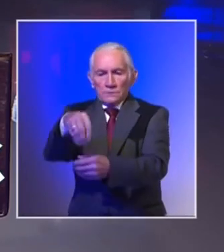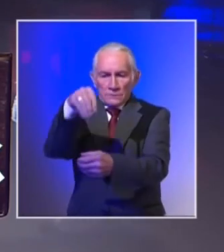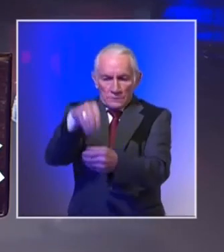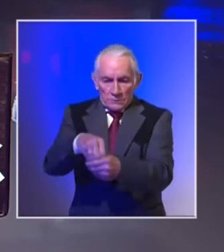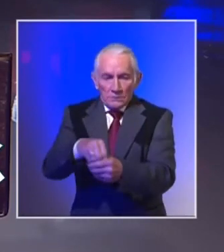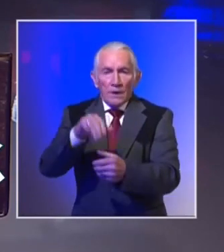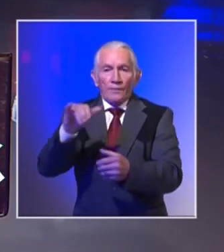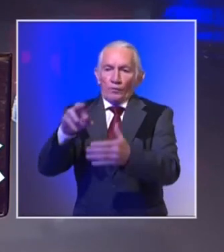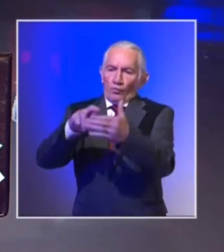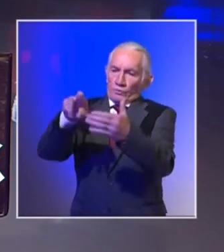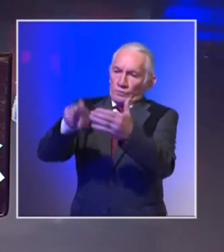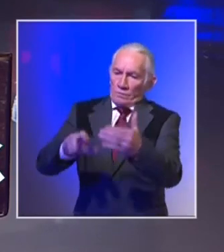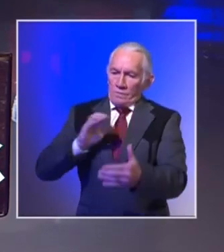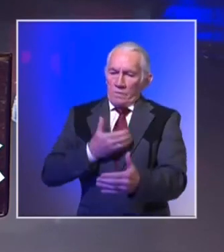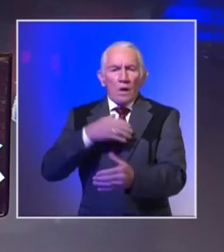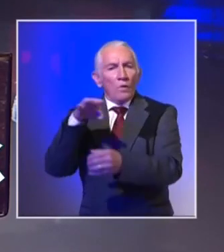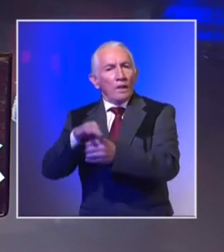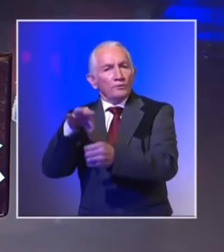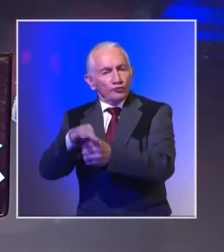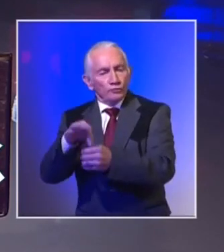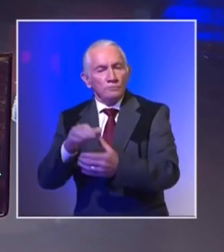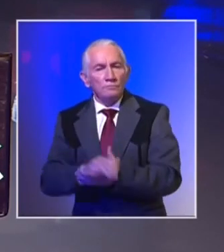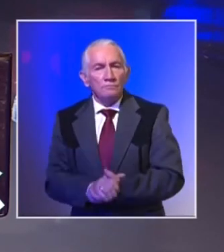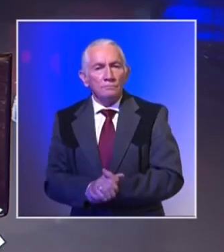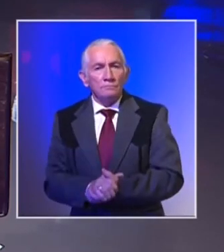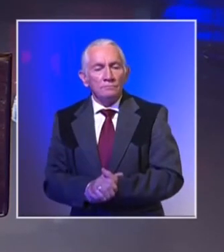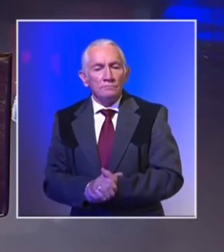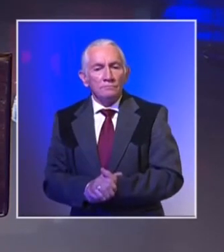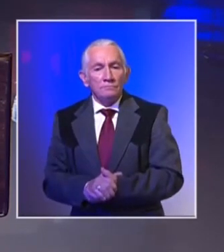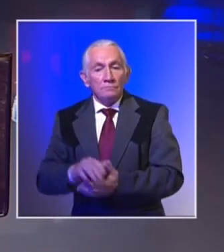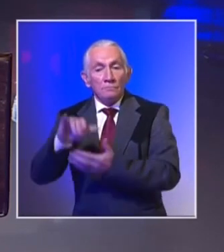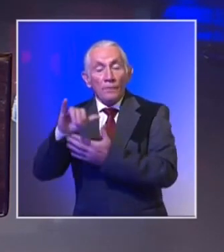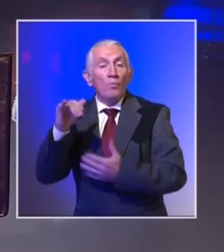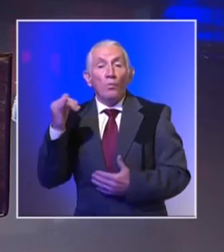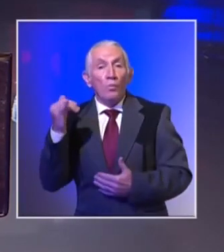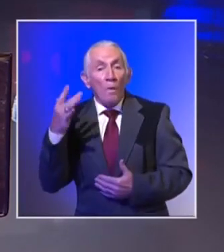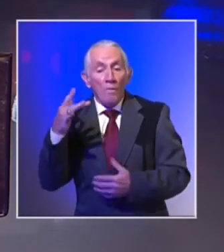website, kxan.com, including a breakdown of what this means for you.